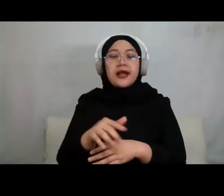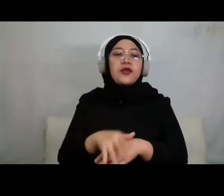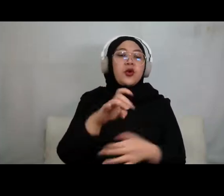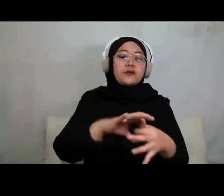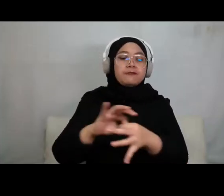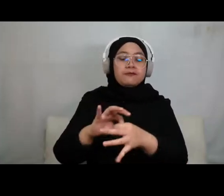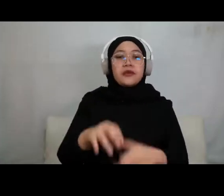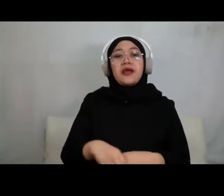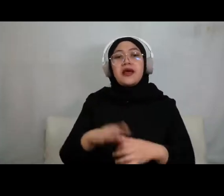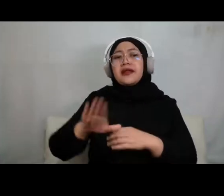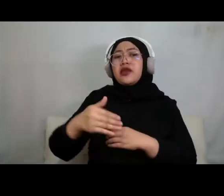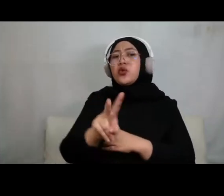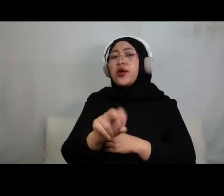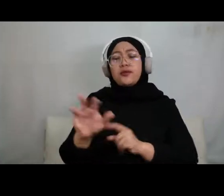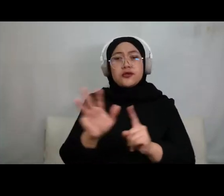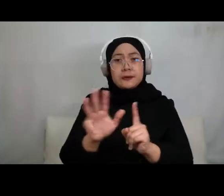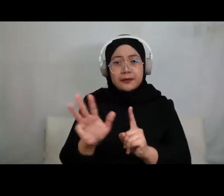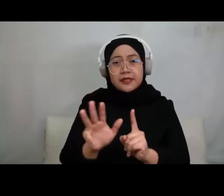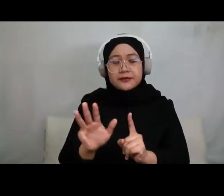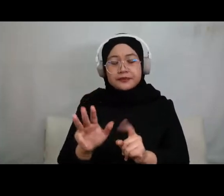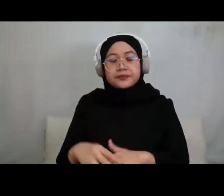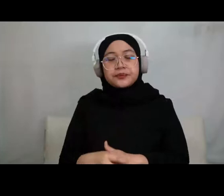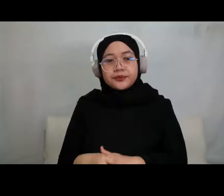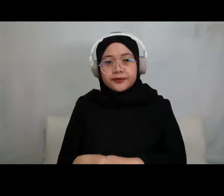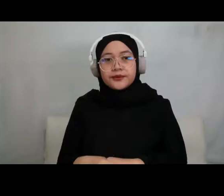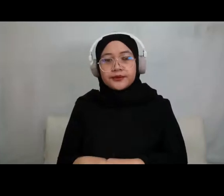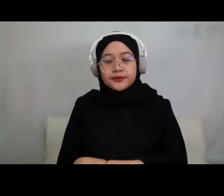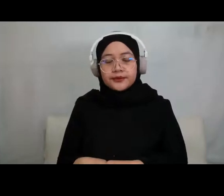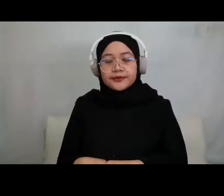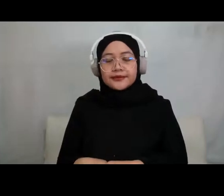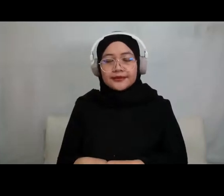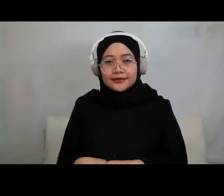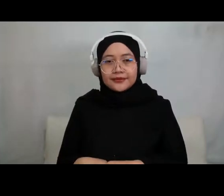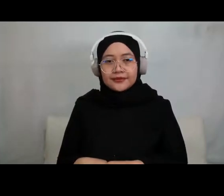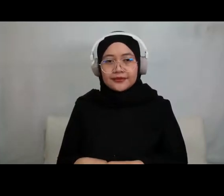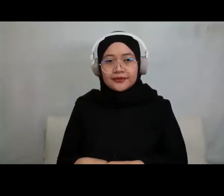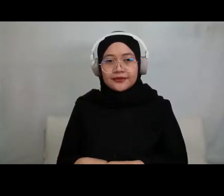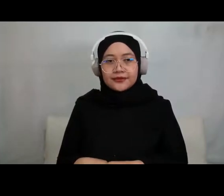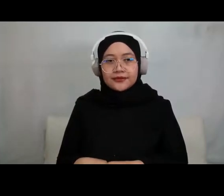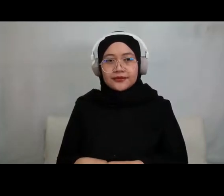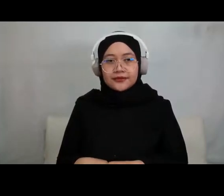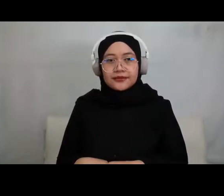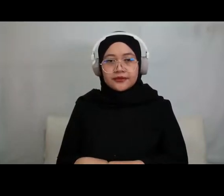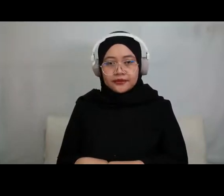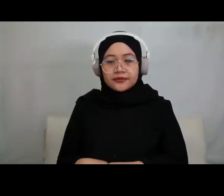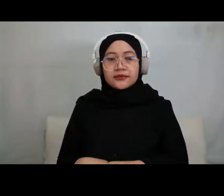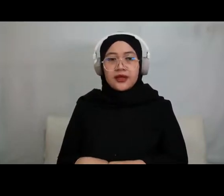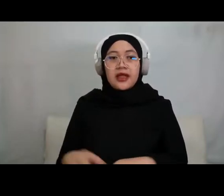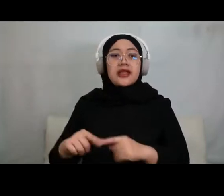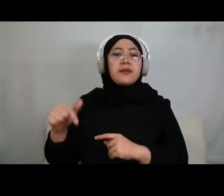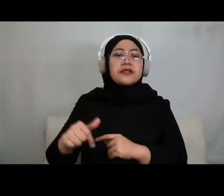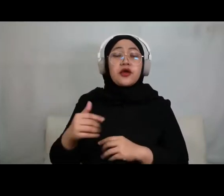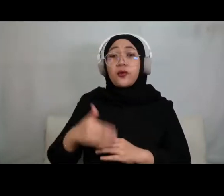challenges, but at least now we can ask the right questions to the right organizations that have been following, you